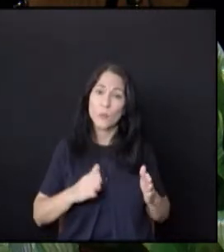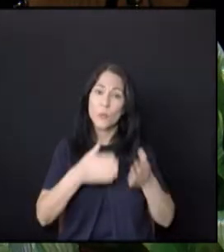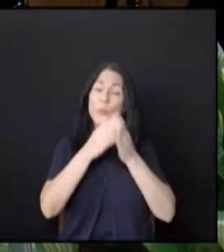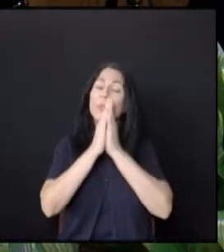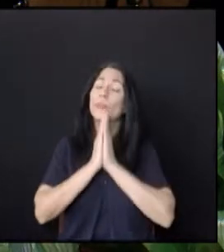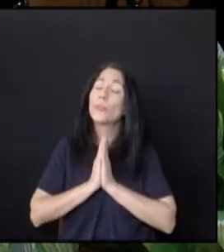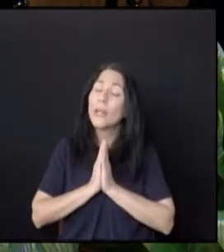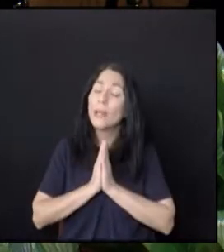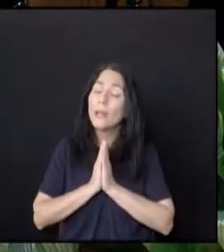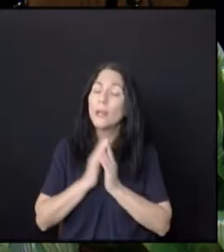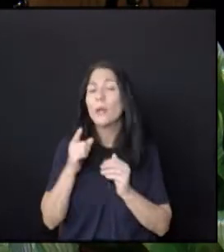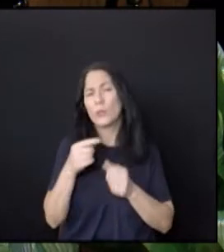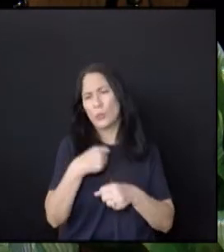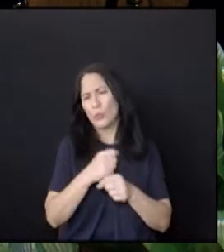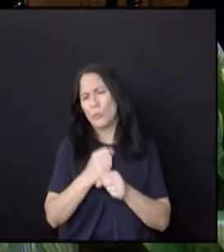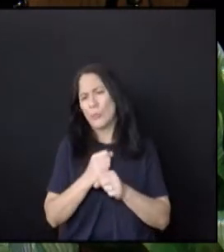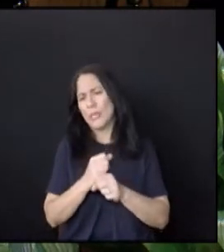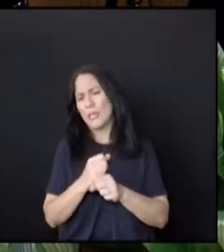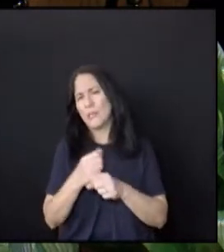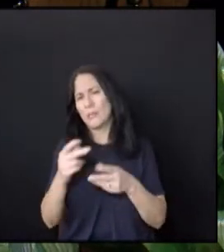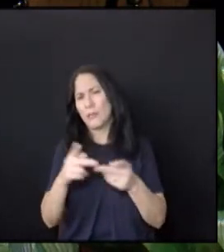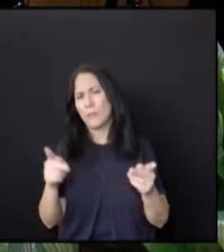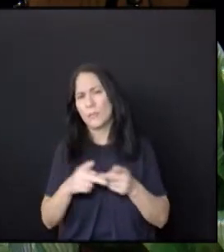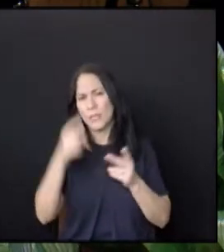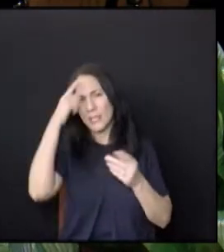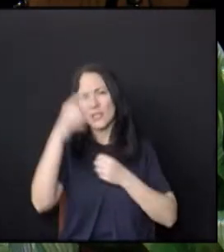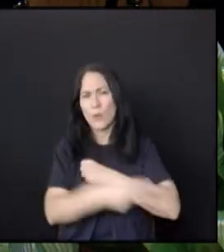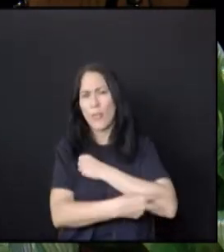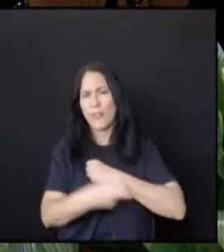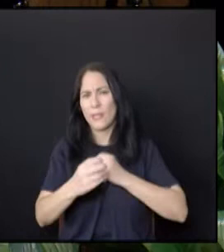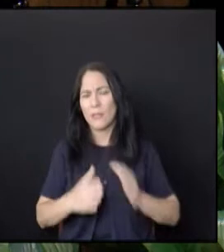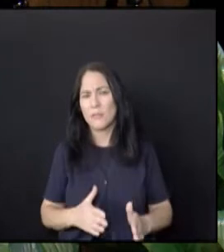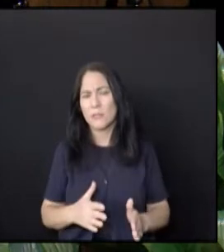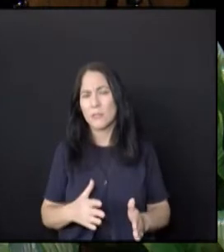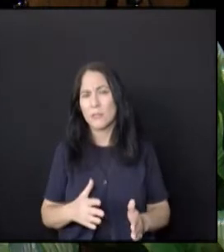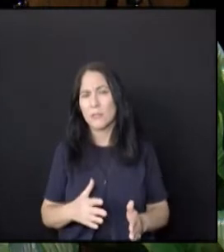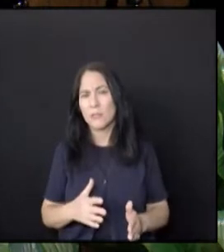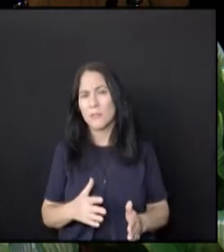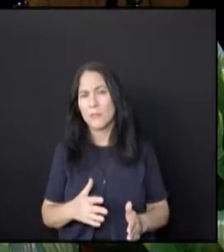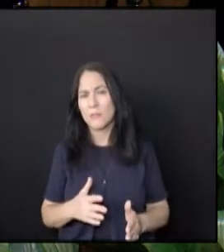you have made it a den of thieves."